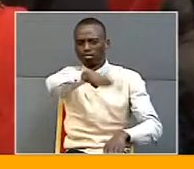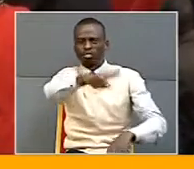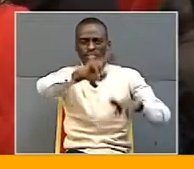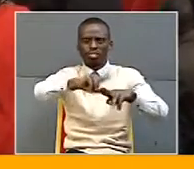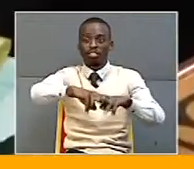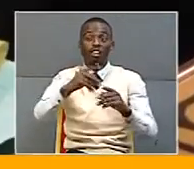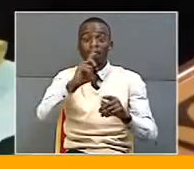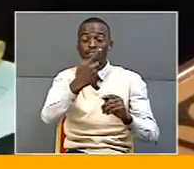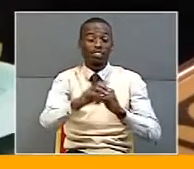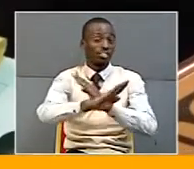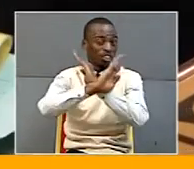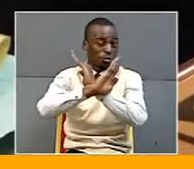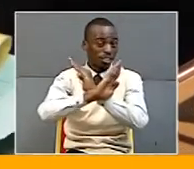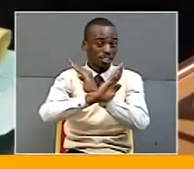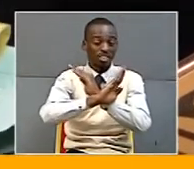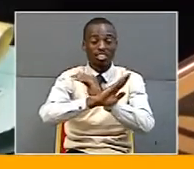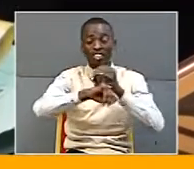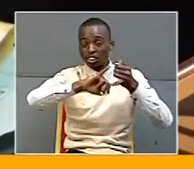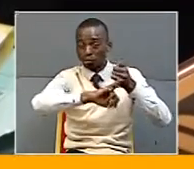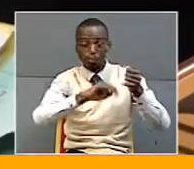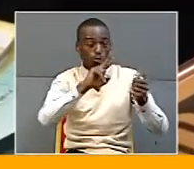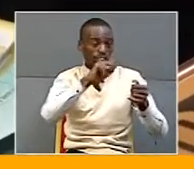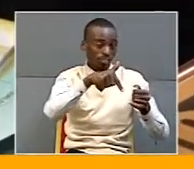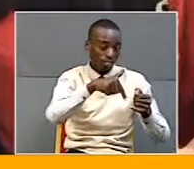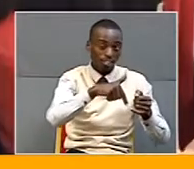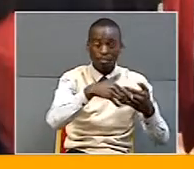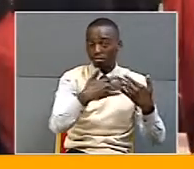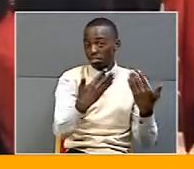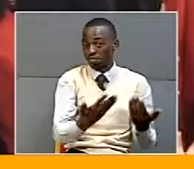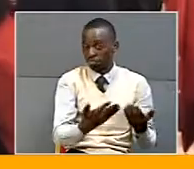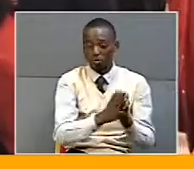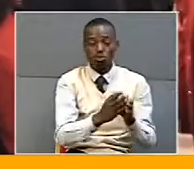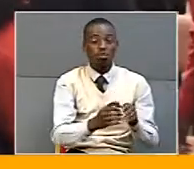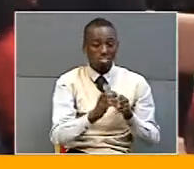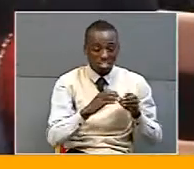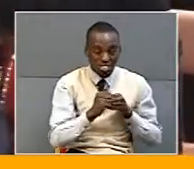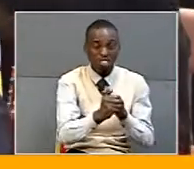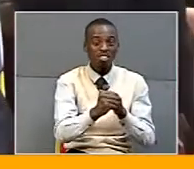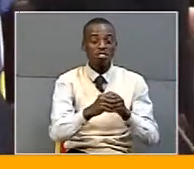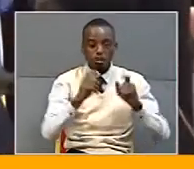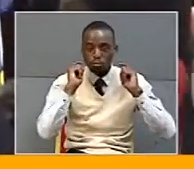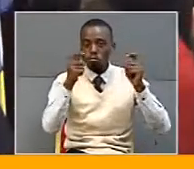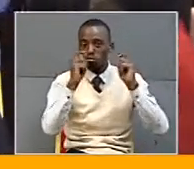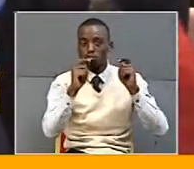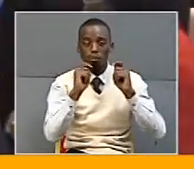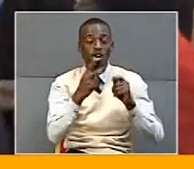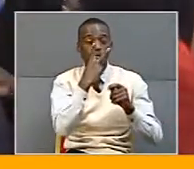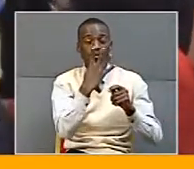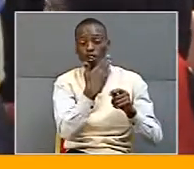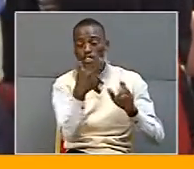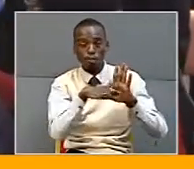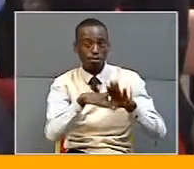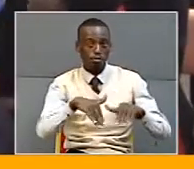He was first suspended on September 27th as a result of masterminding chaos alongside 24 other